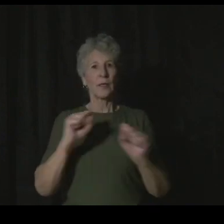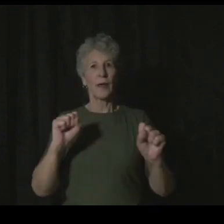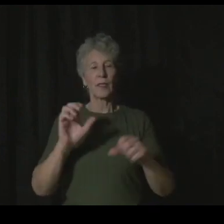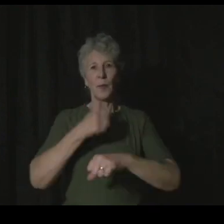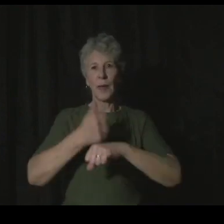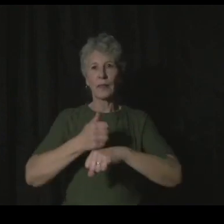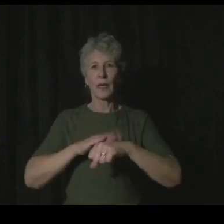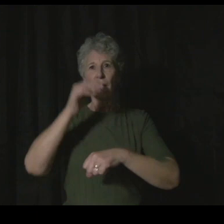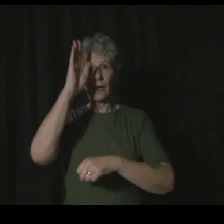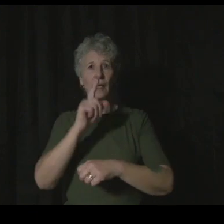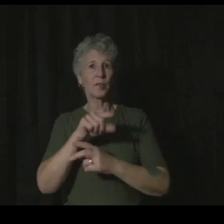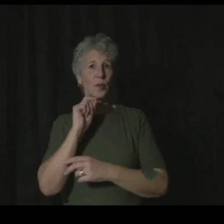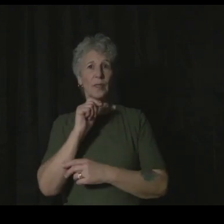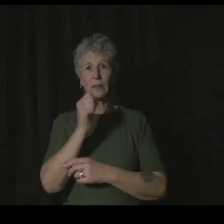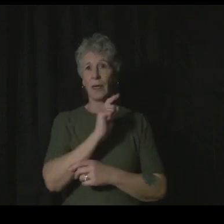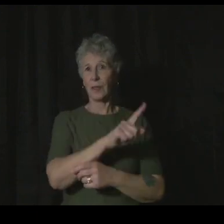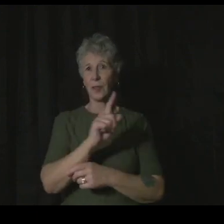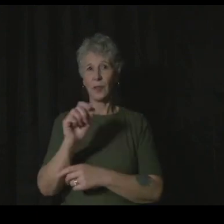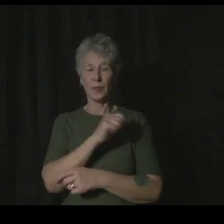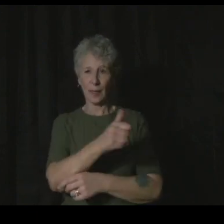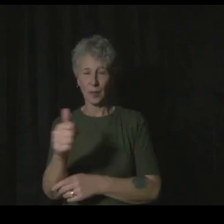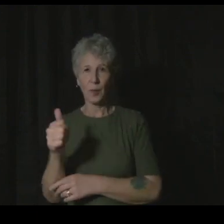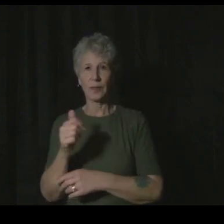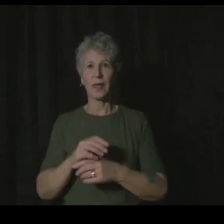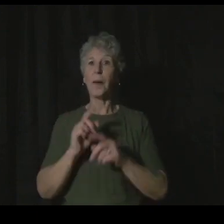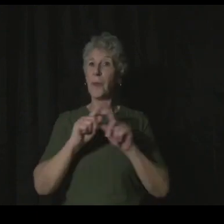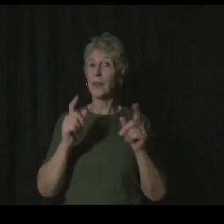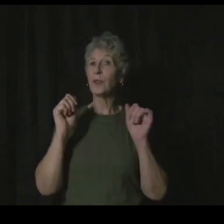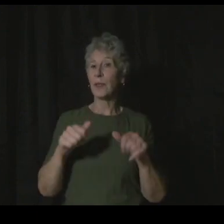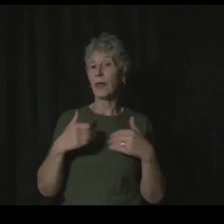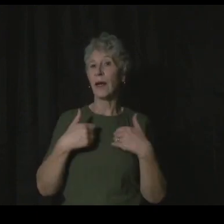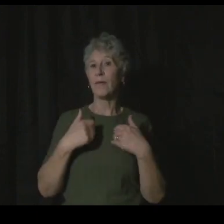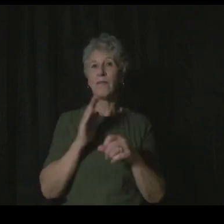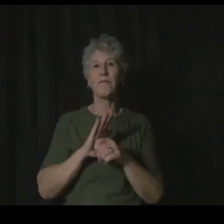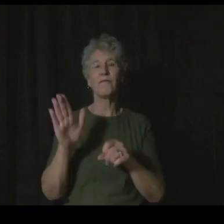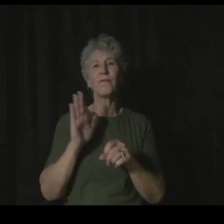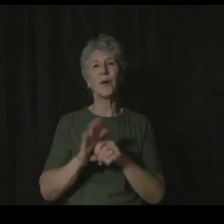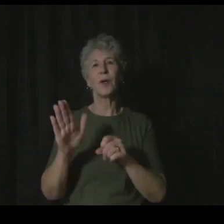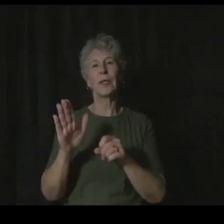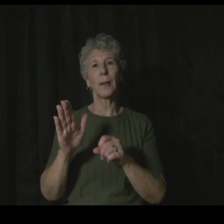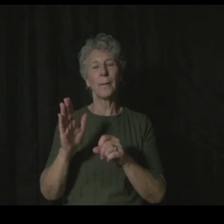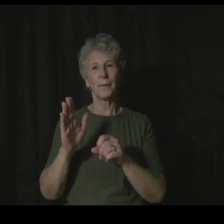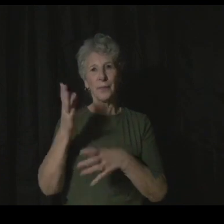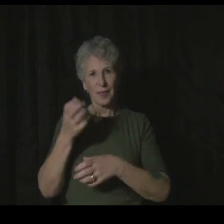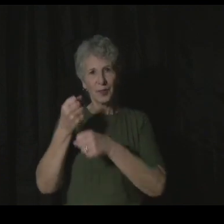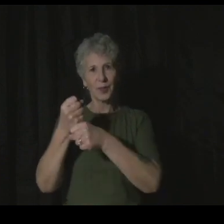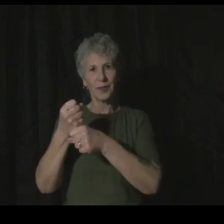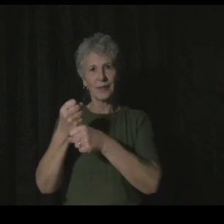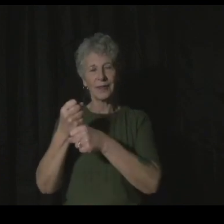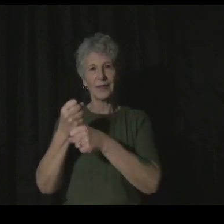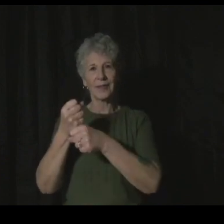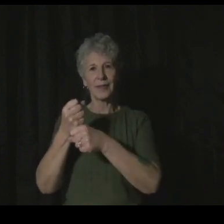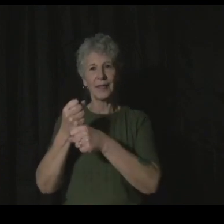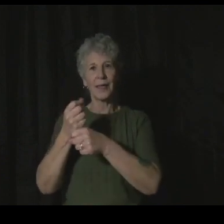God's choice, not yours. However, you can have full assurance and joy in your life if you trust his unfailing